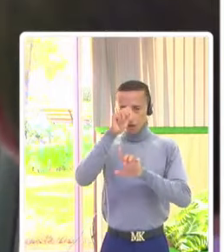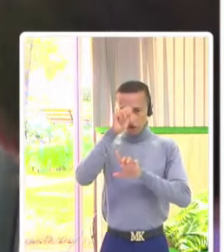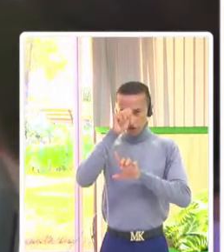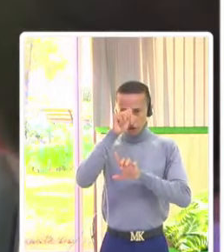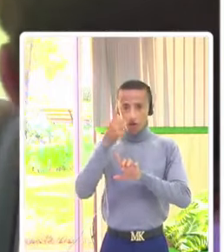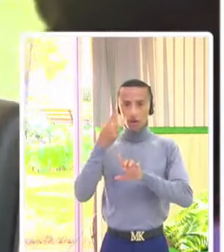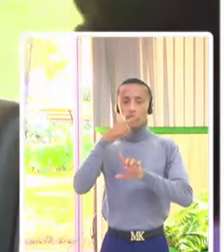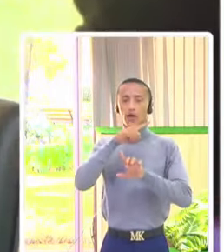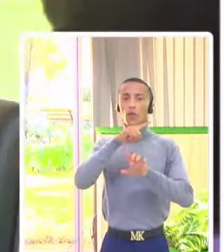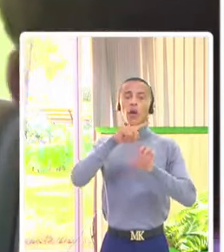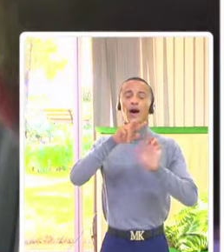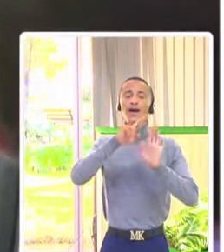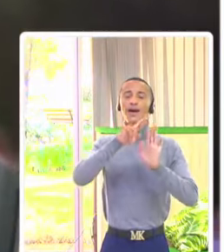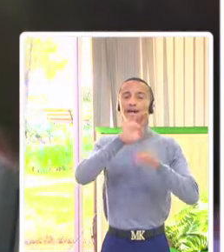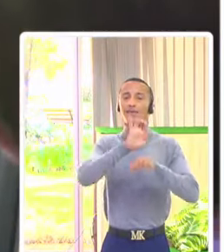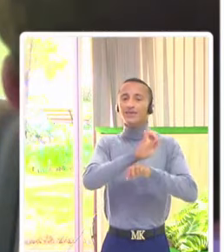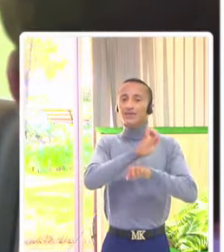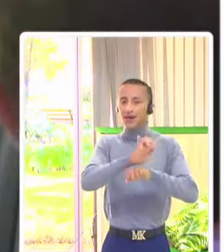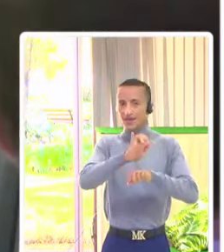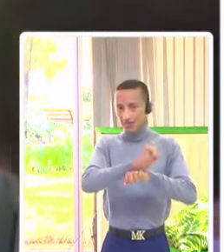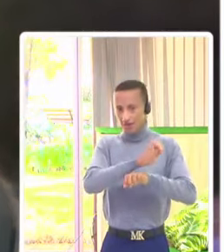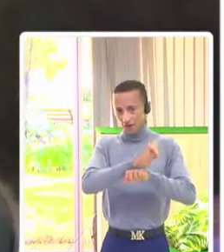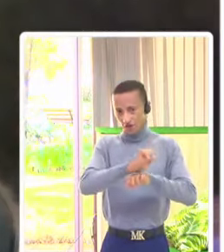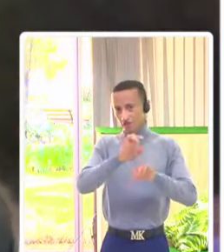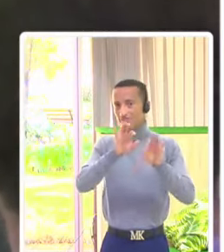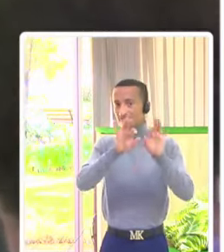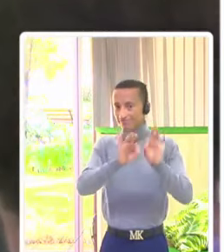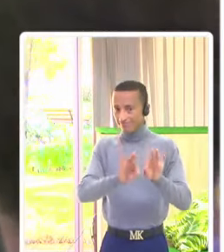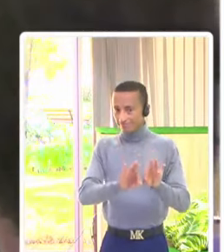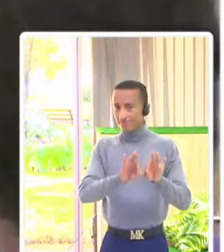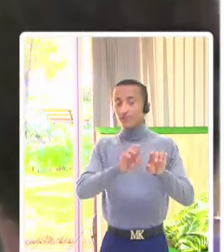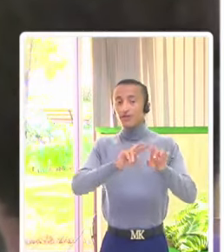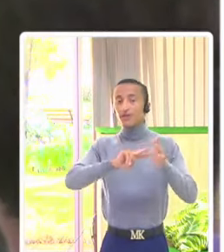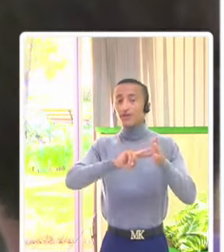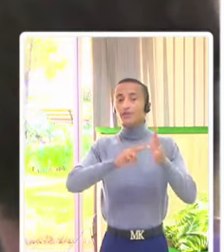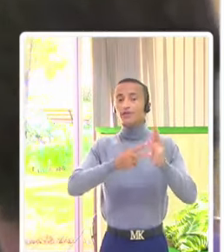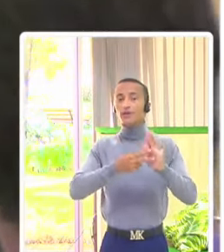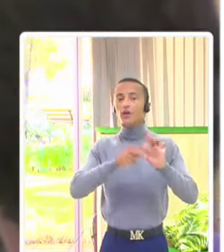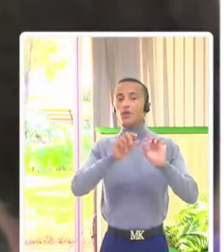in English, many other English speakers think of a scheme as something negative. They're like